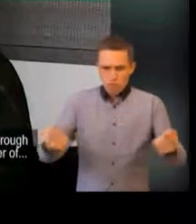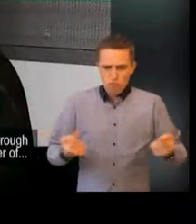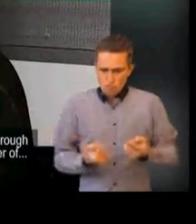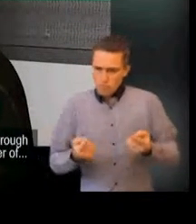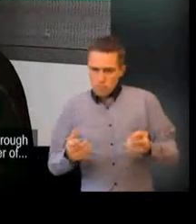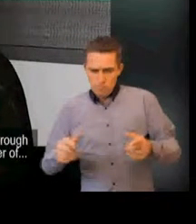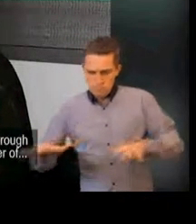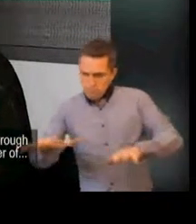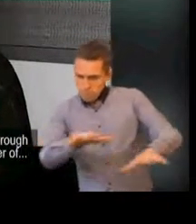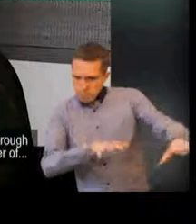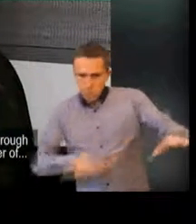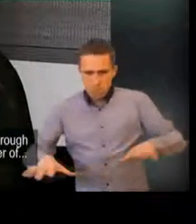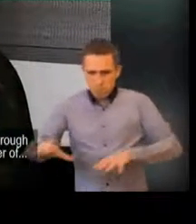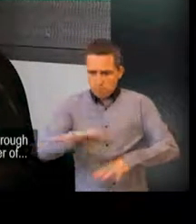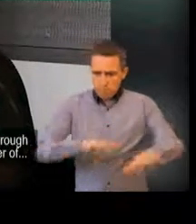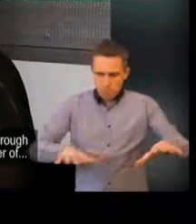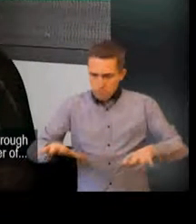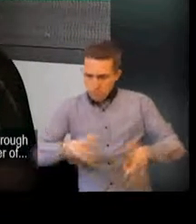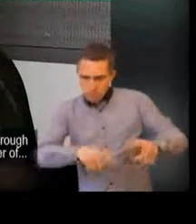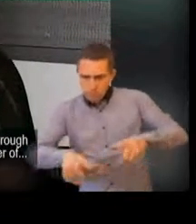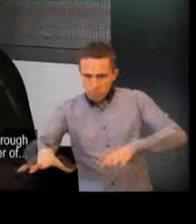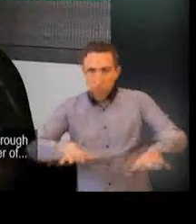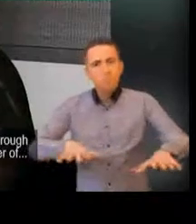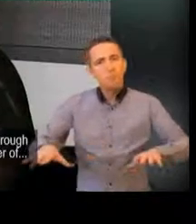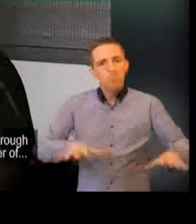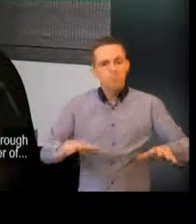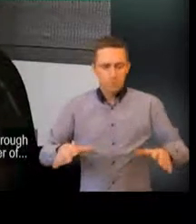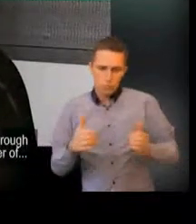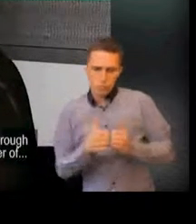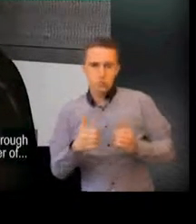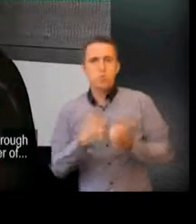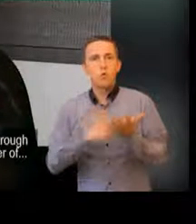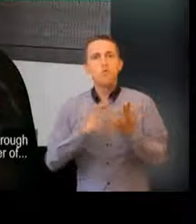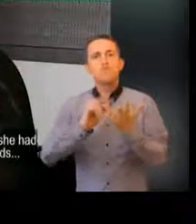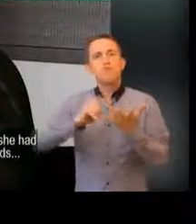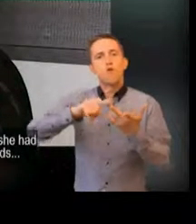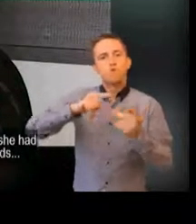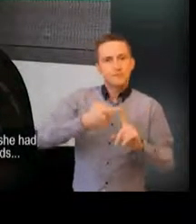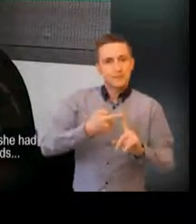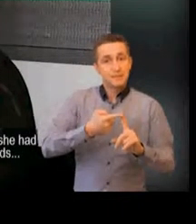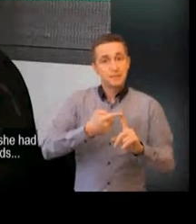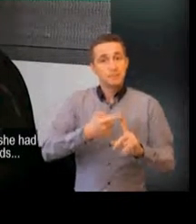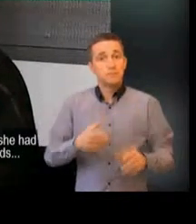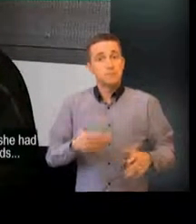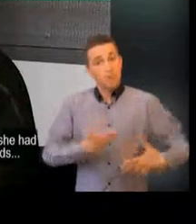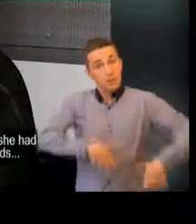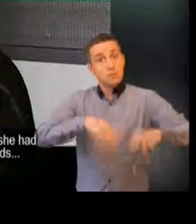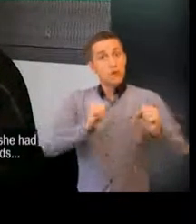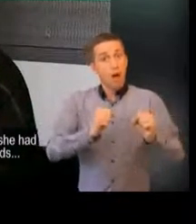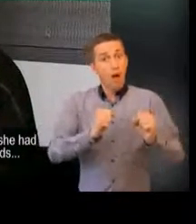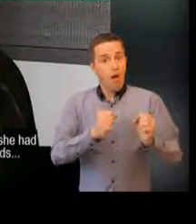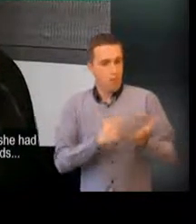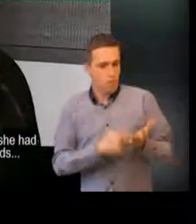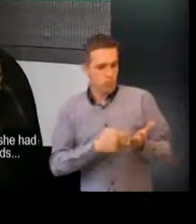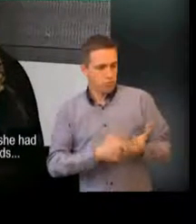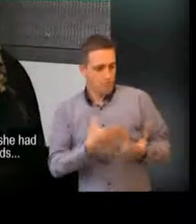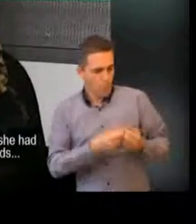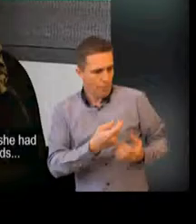and it was passed on to other staff members through training. We had to work with the child as normal. We had